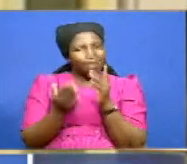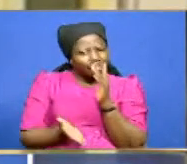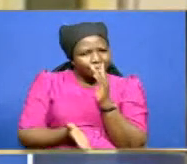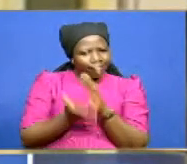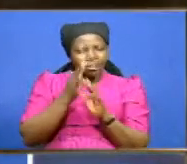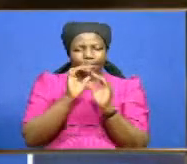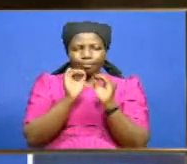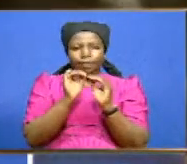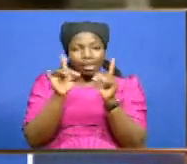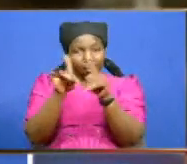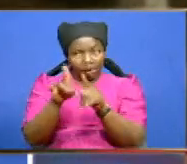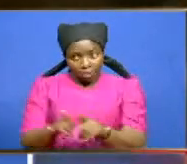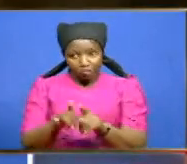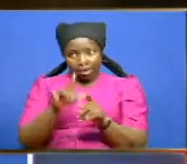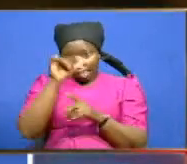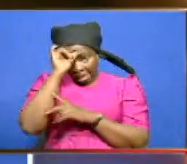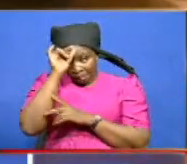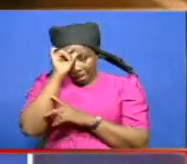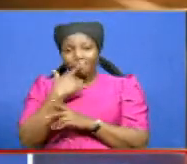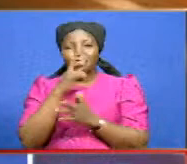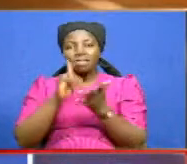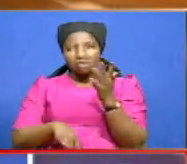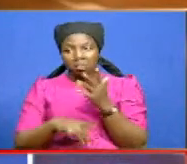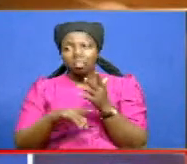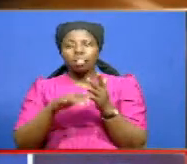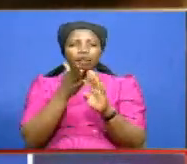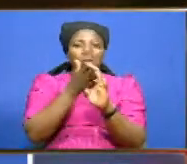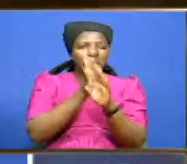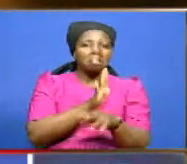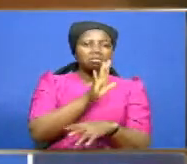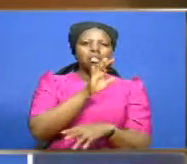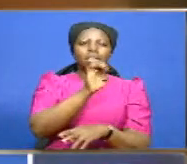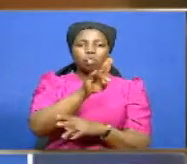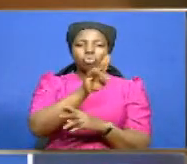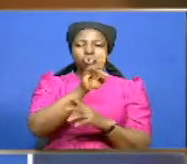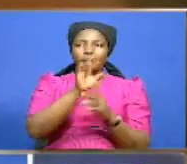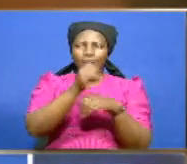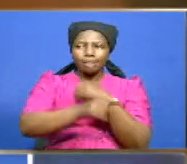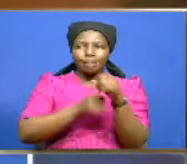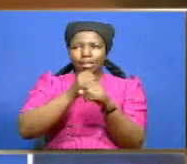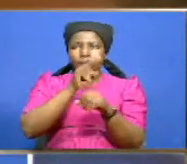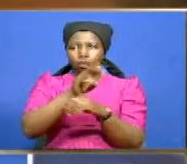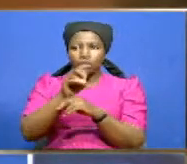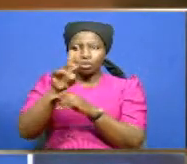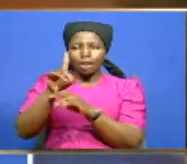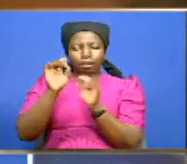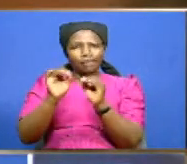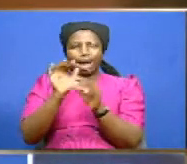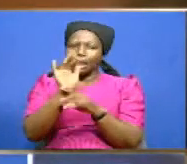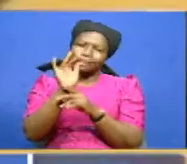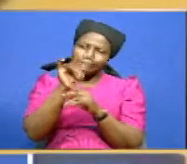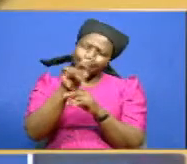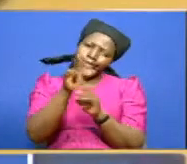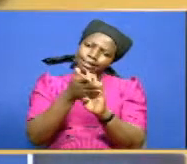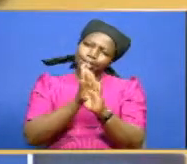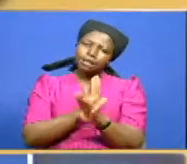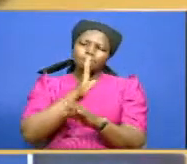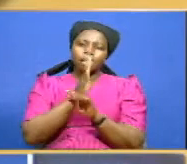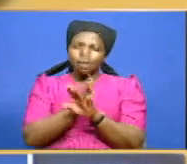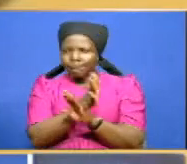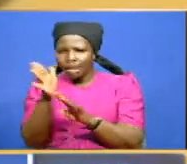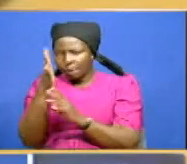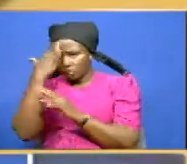out extending the Brexit process into 2021 amid calls for it to be delayed due to the COVID-19